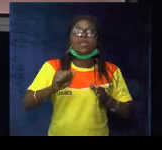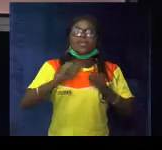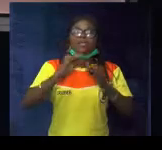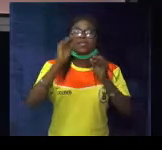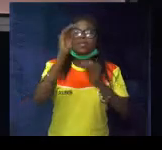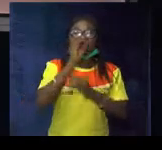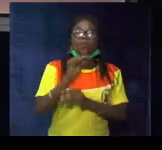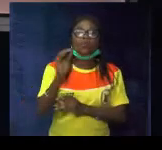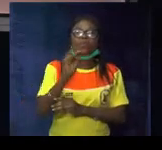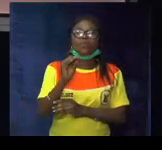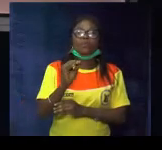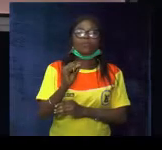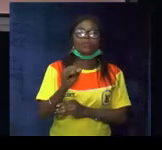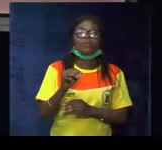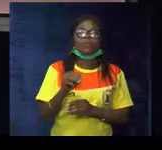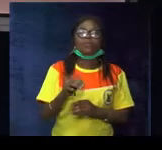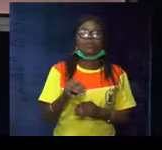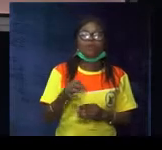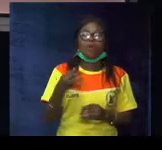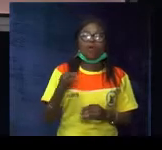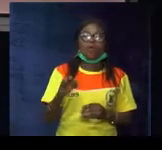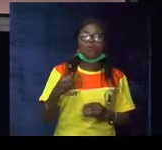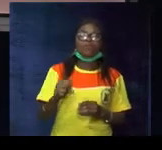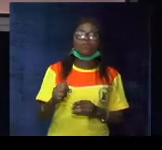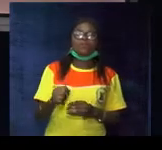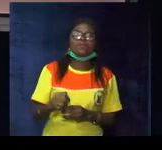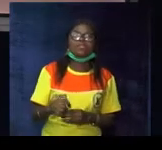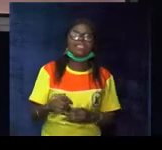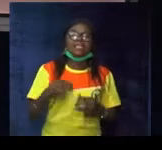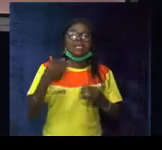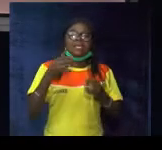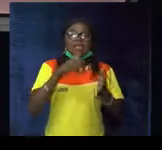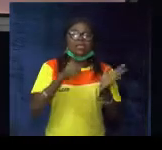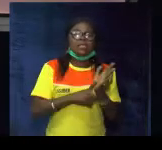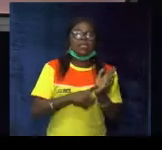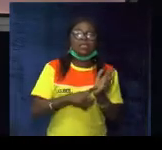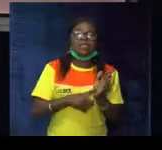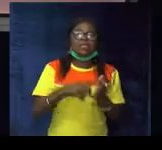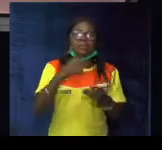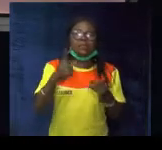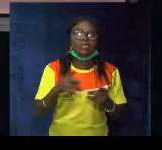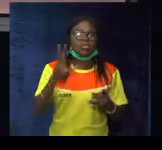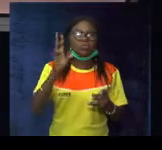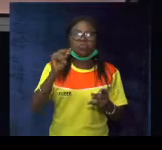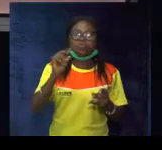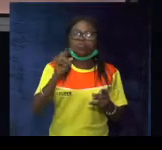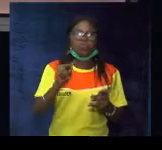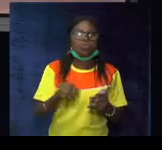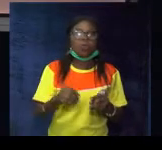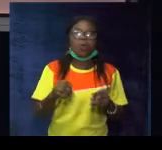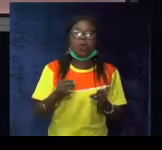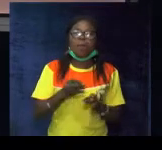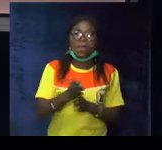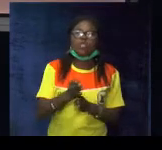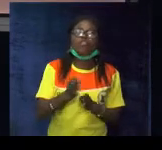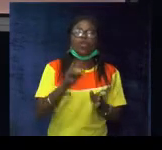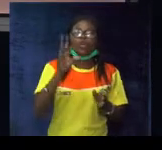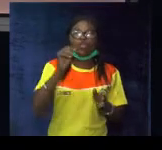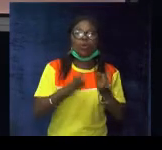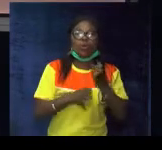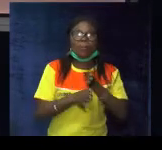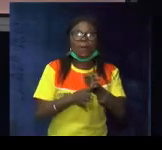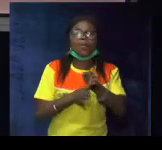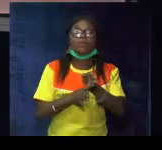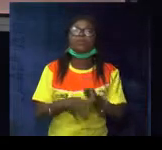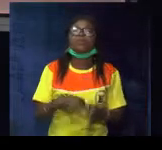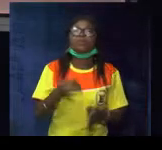segment that makes up half of the circle. So in this case, there's no major segment, there's no minor segment. It is 50-50,